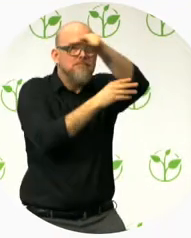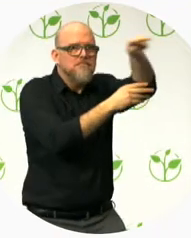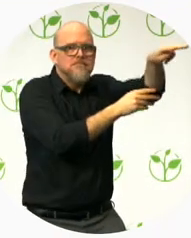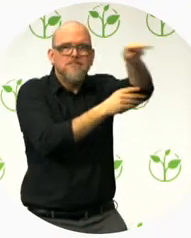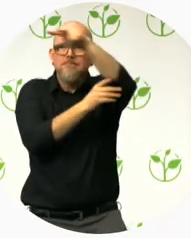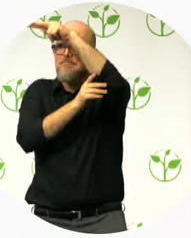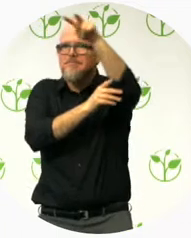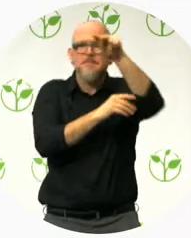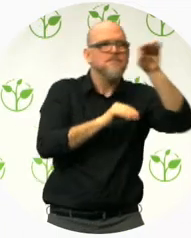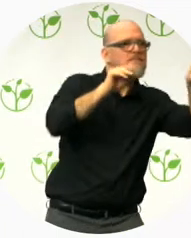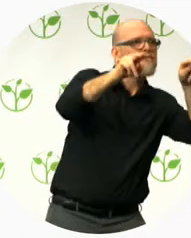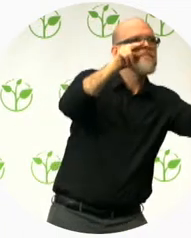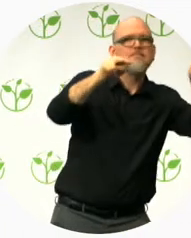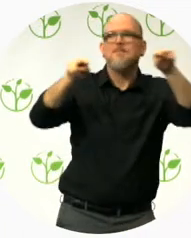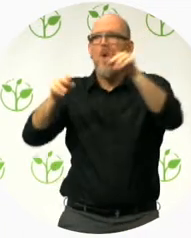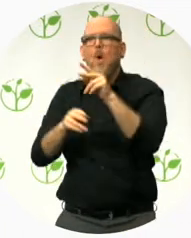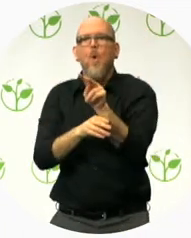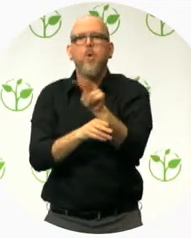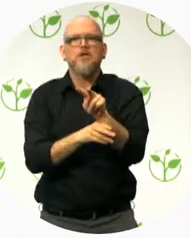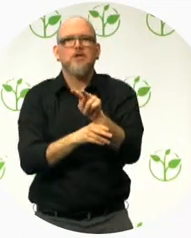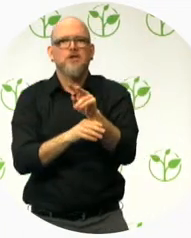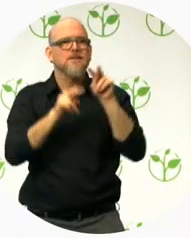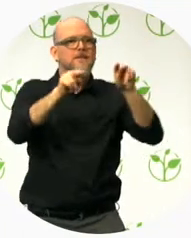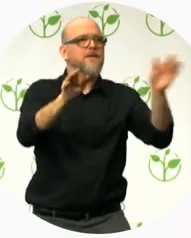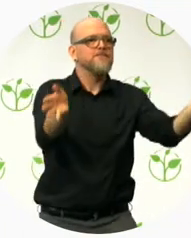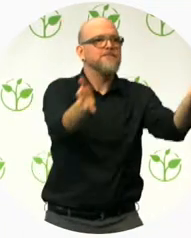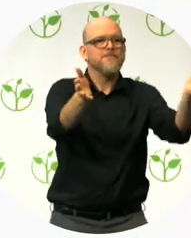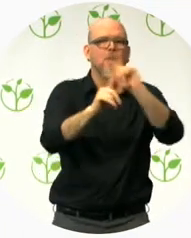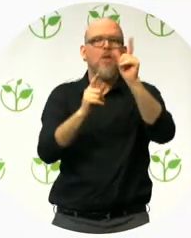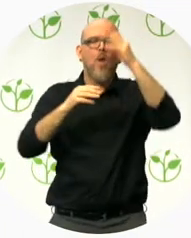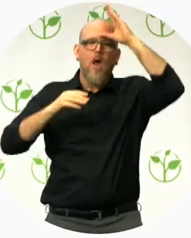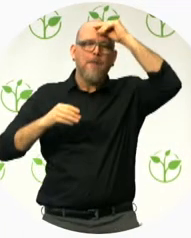As I said, when it comes to accessibility,